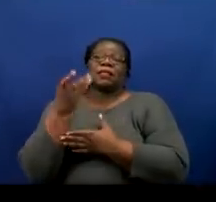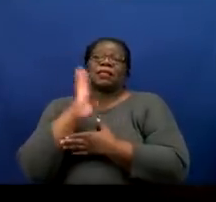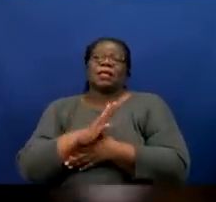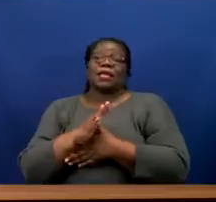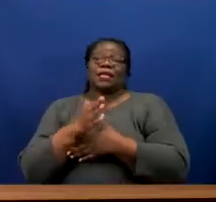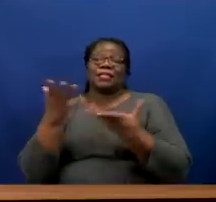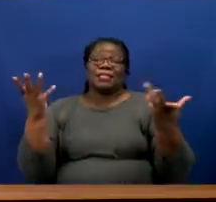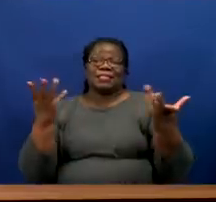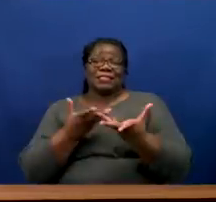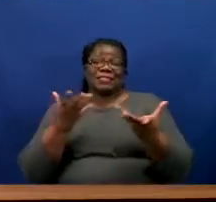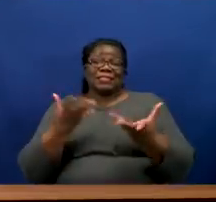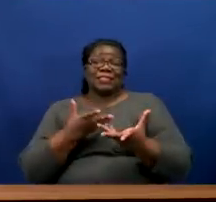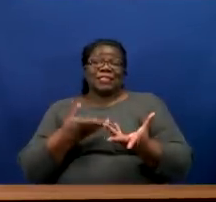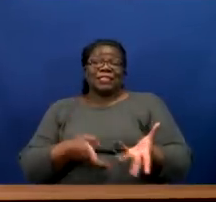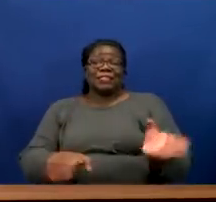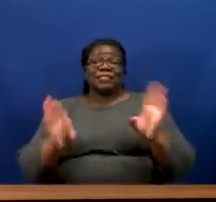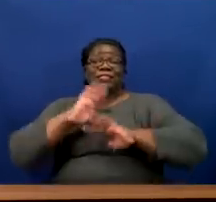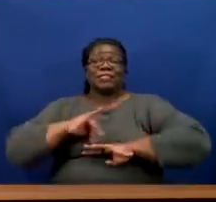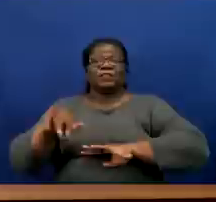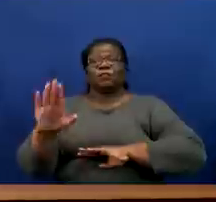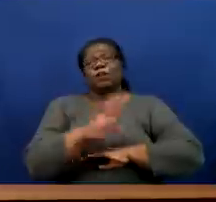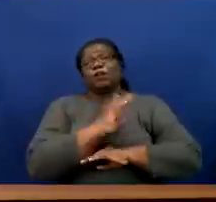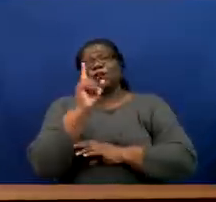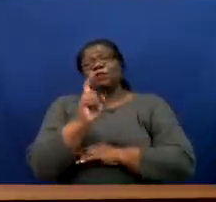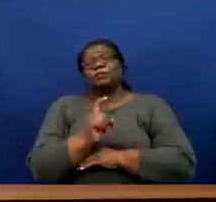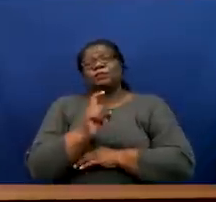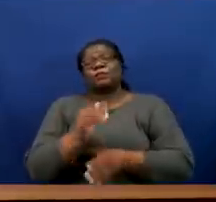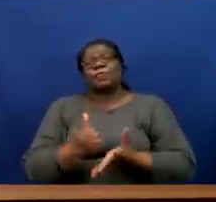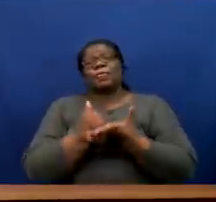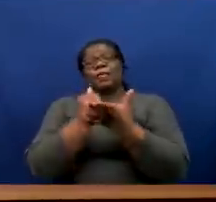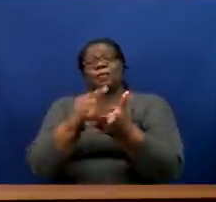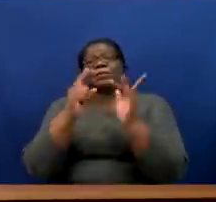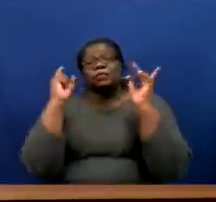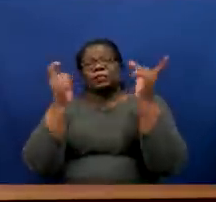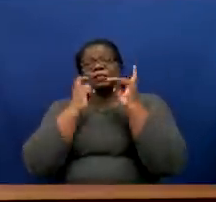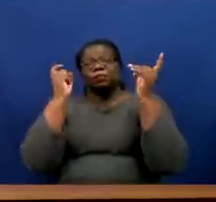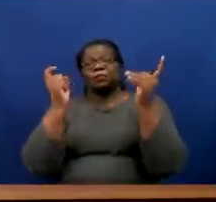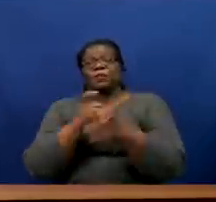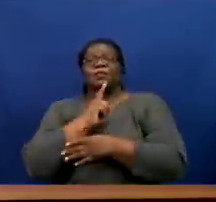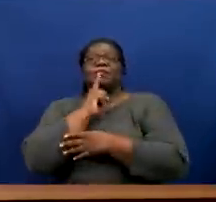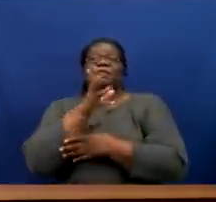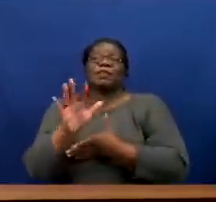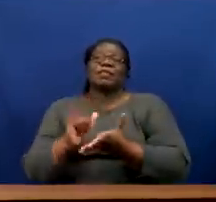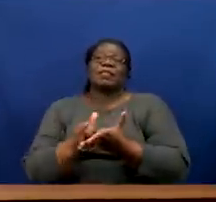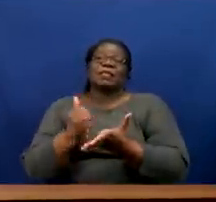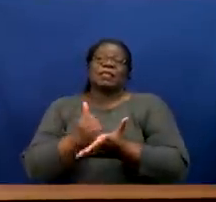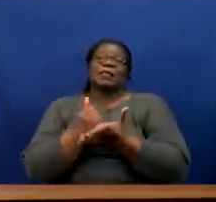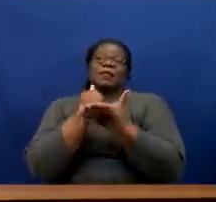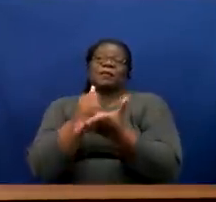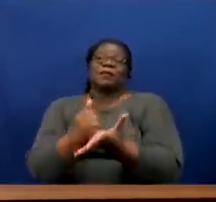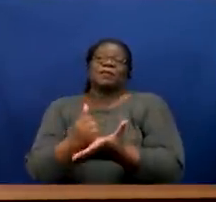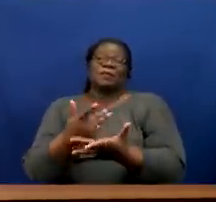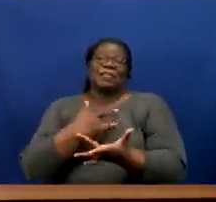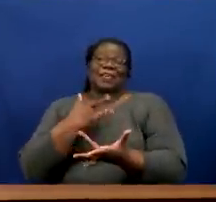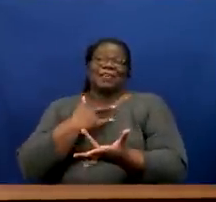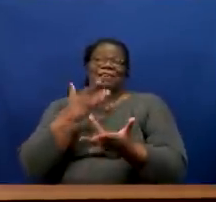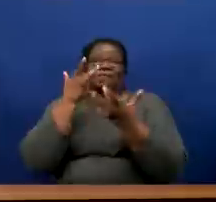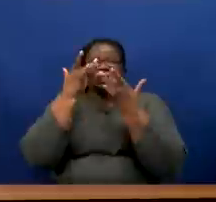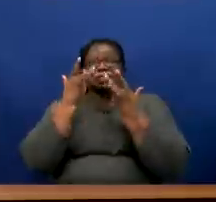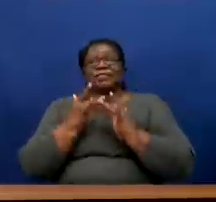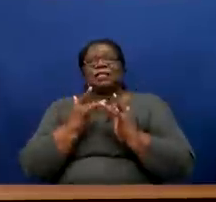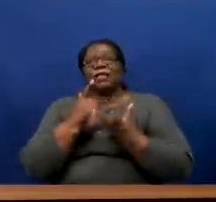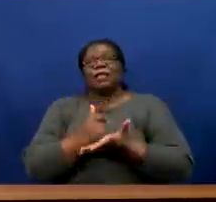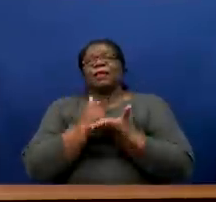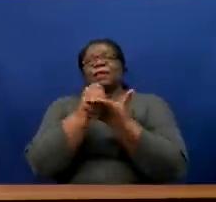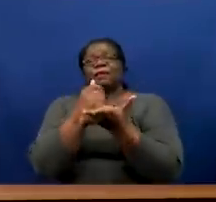available to meet your need, to help me celebrate the fact he helped me when I was down and out. He